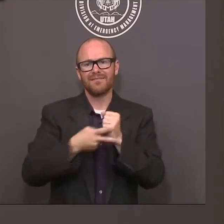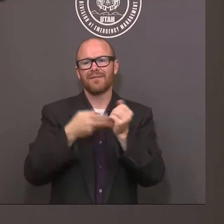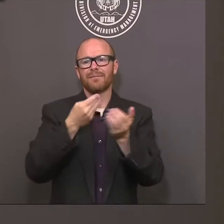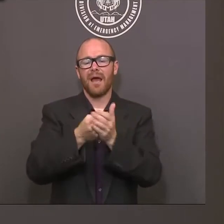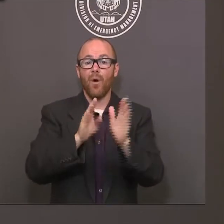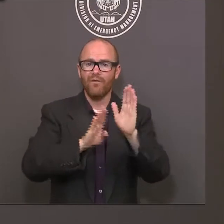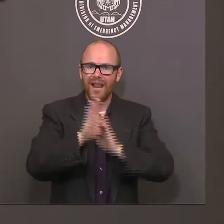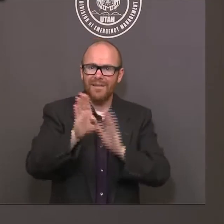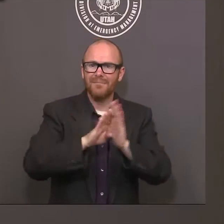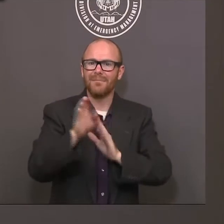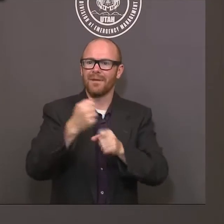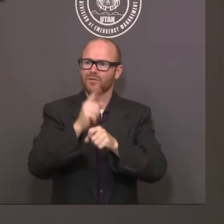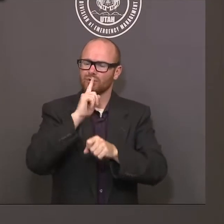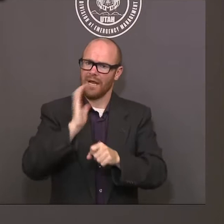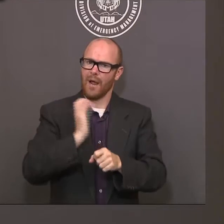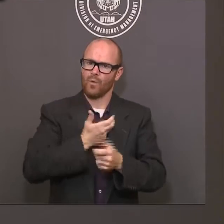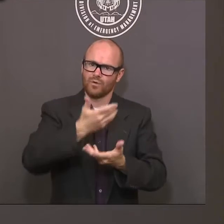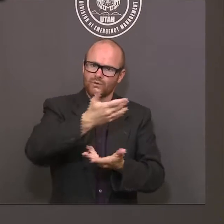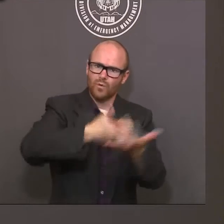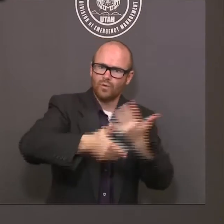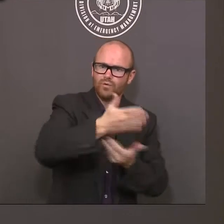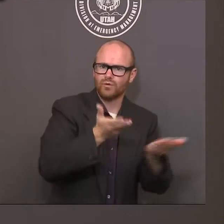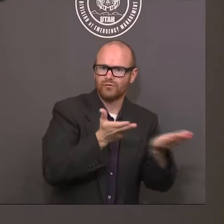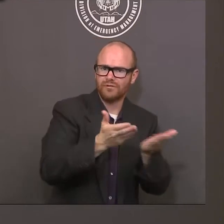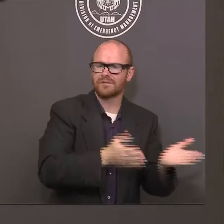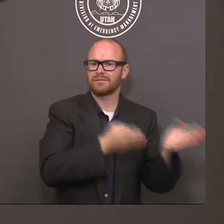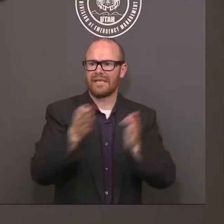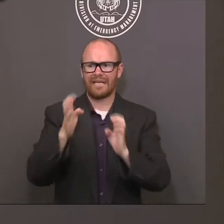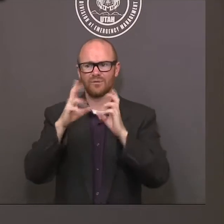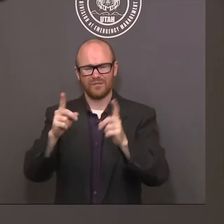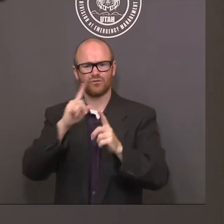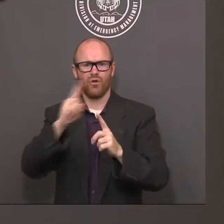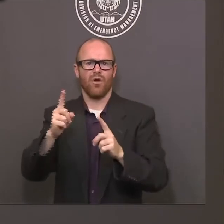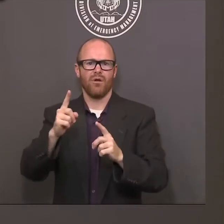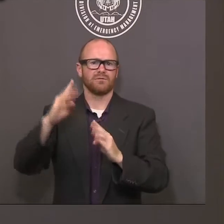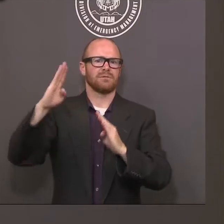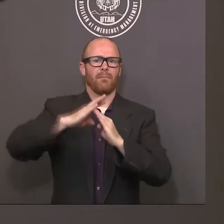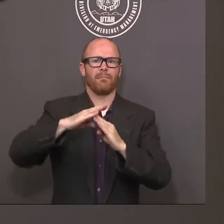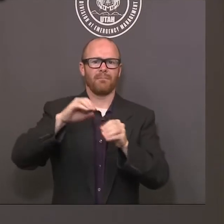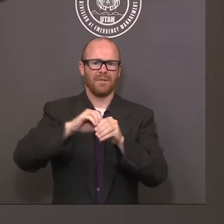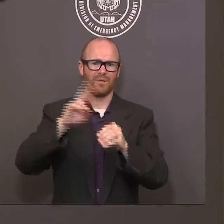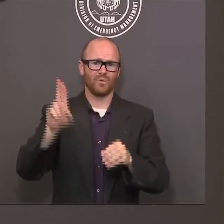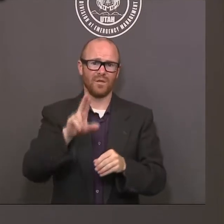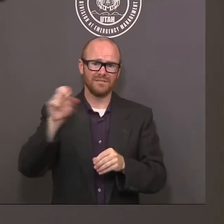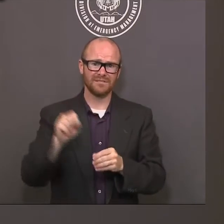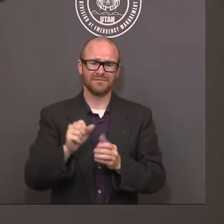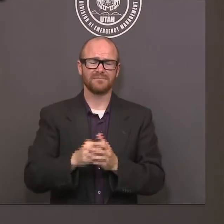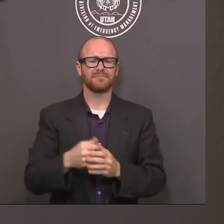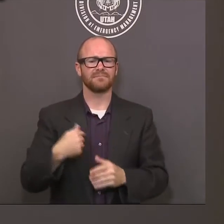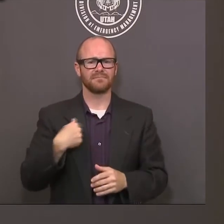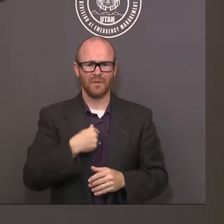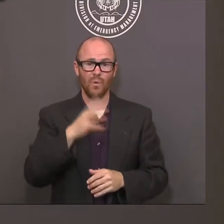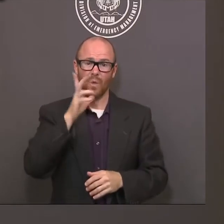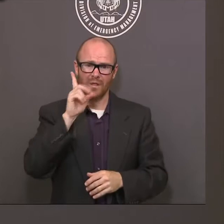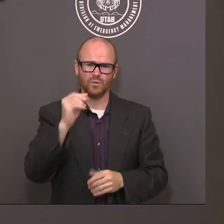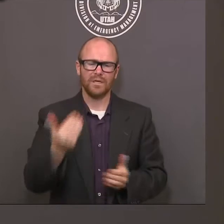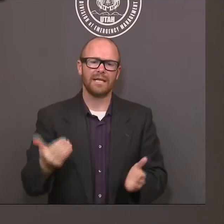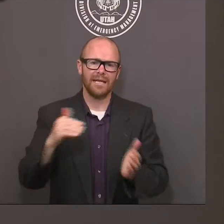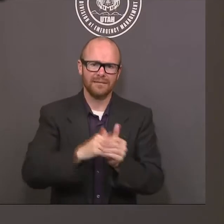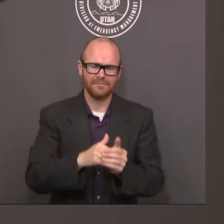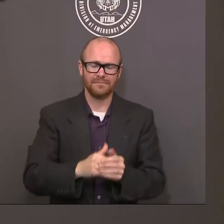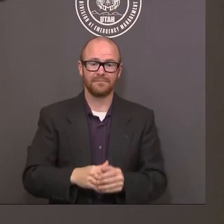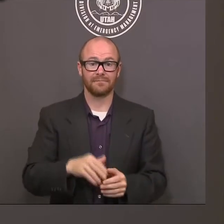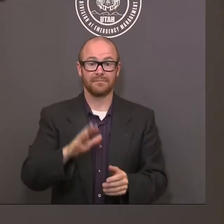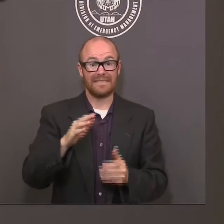healthy, diversified economy in the world. And we're going to do it again. We are going to have to go back and start over. We have a